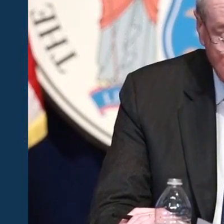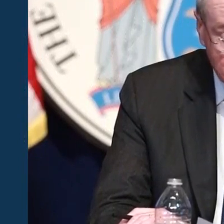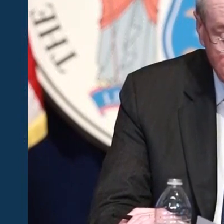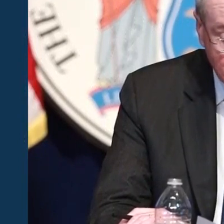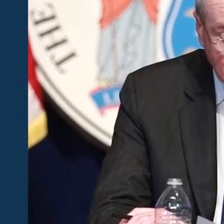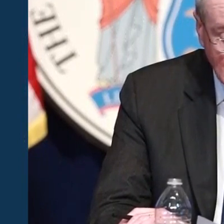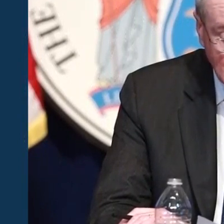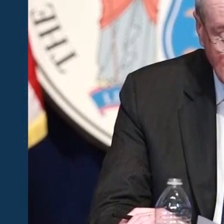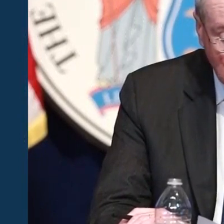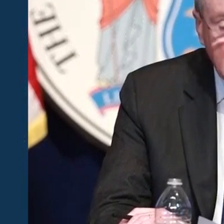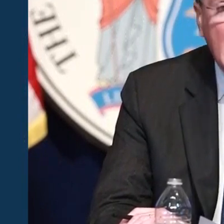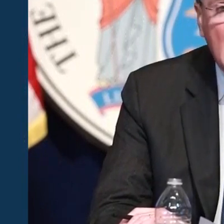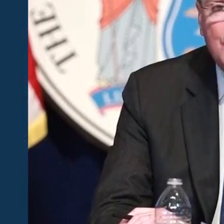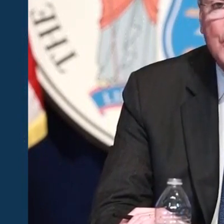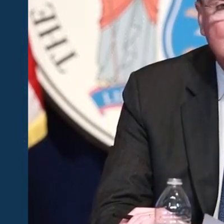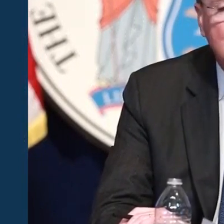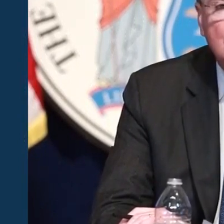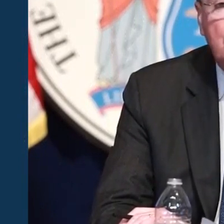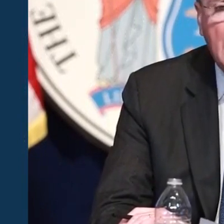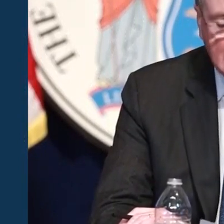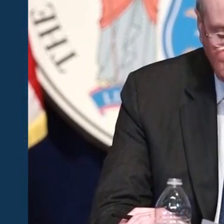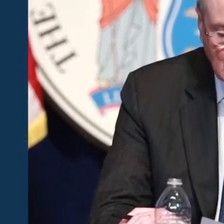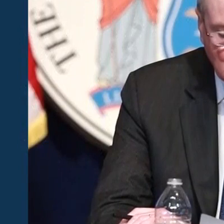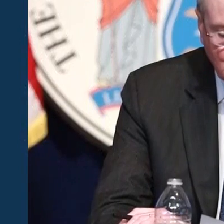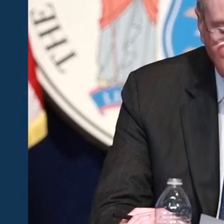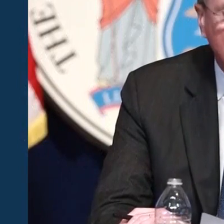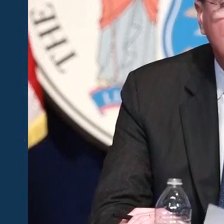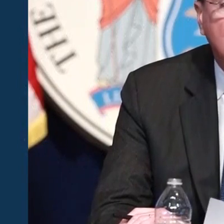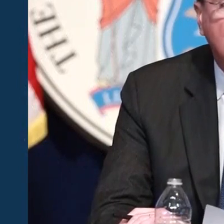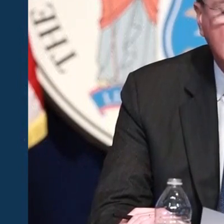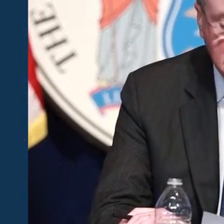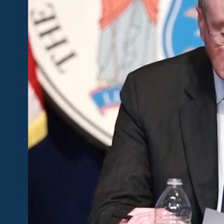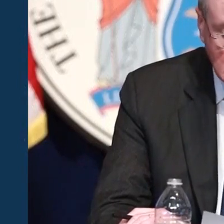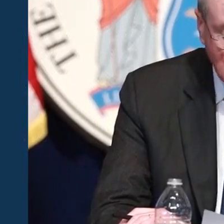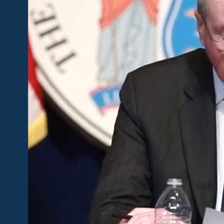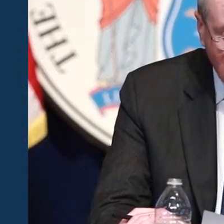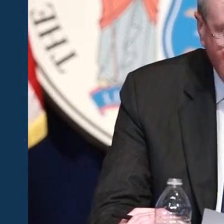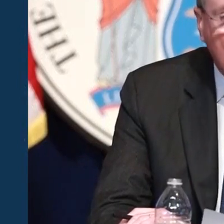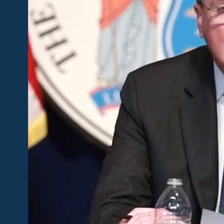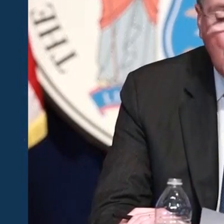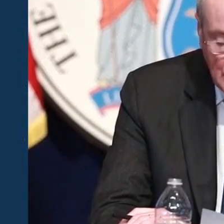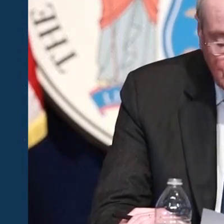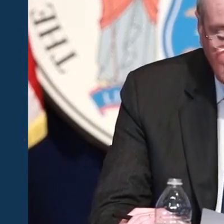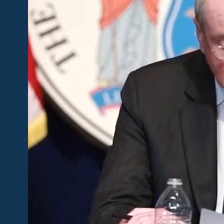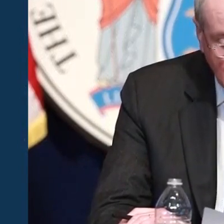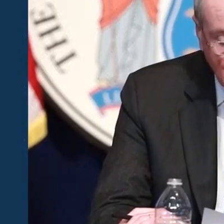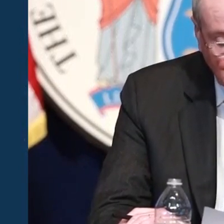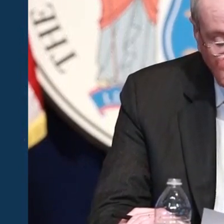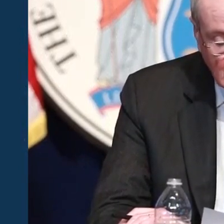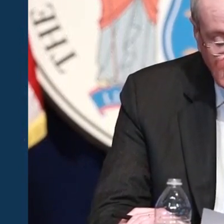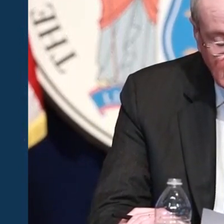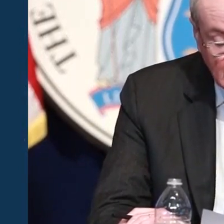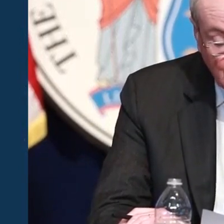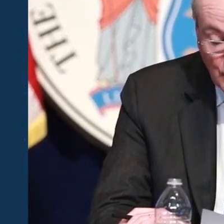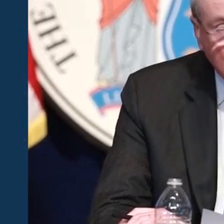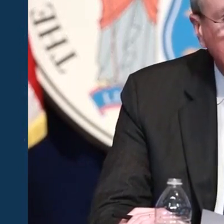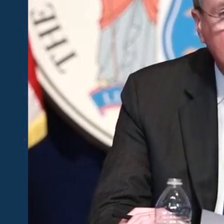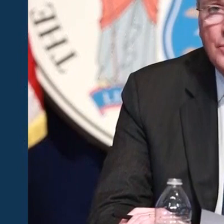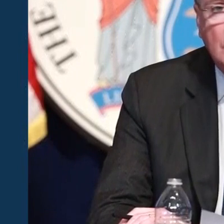unbowed. We have to continue practicing our social distancing. We're already weeks into this,